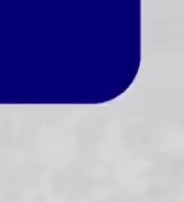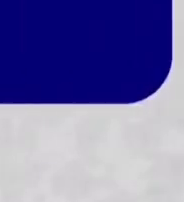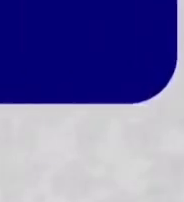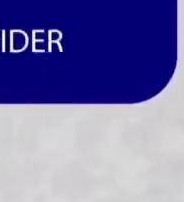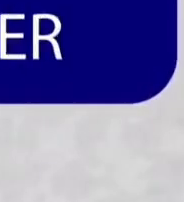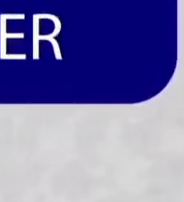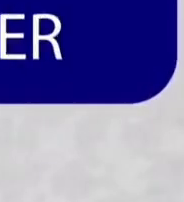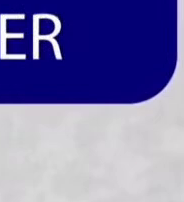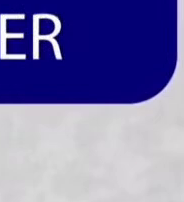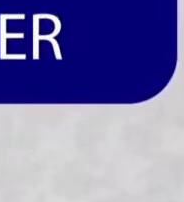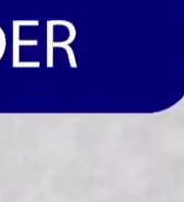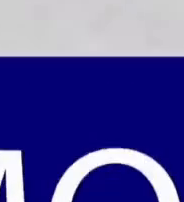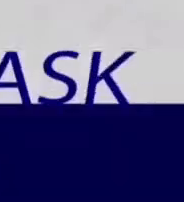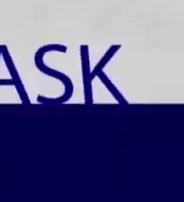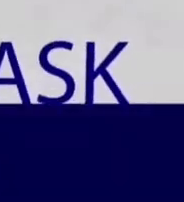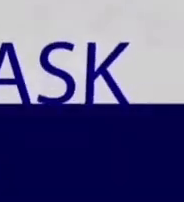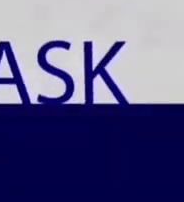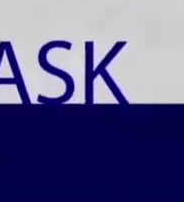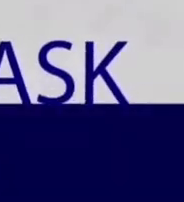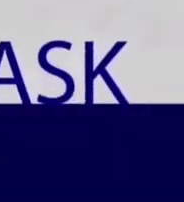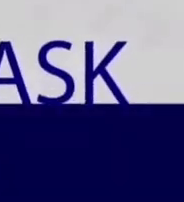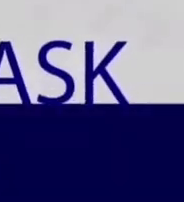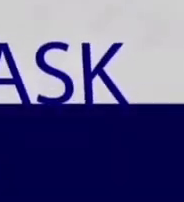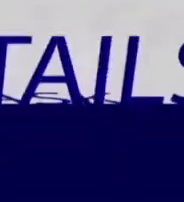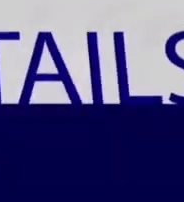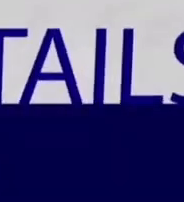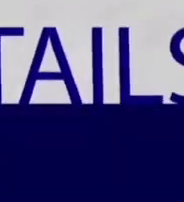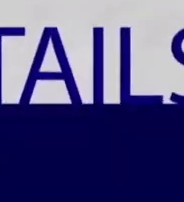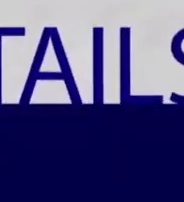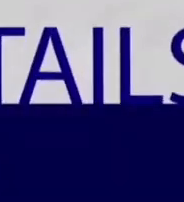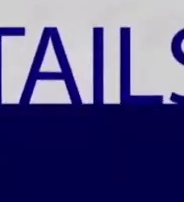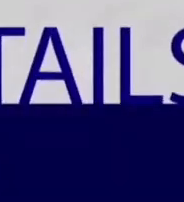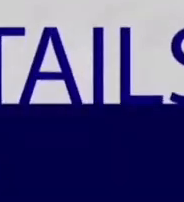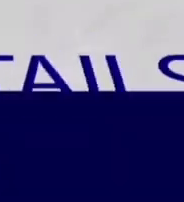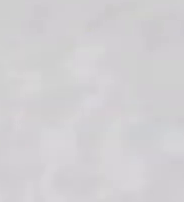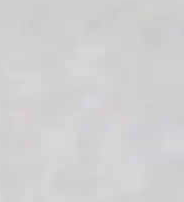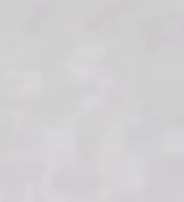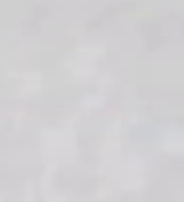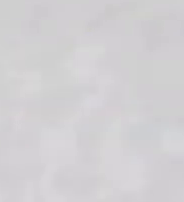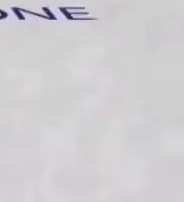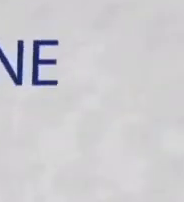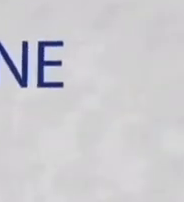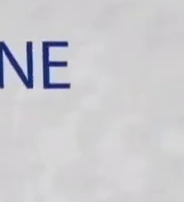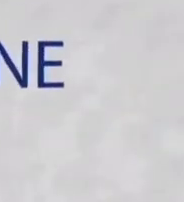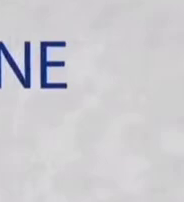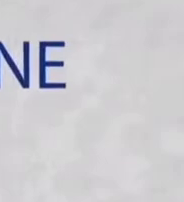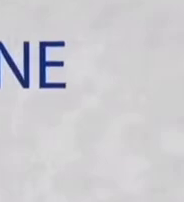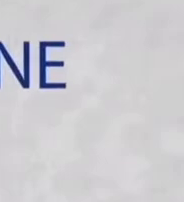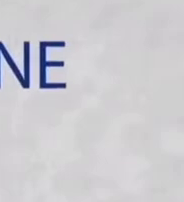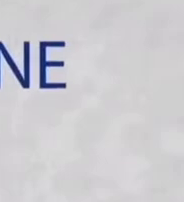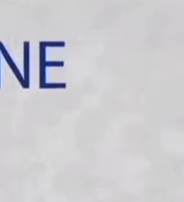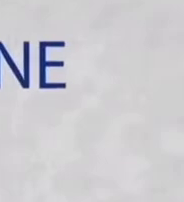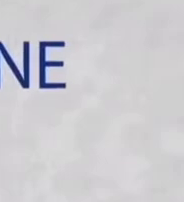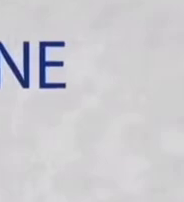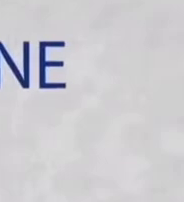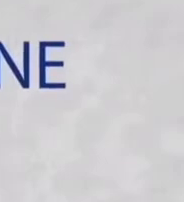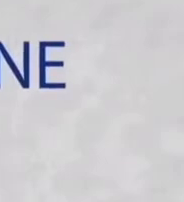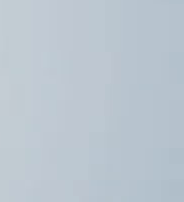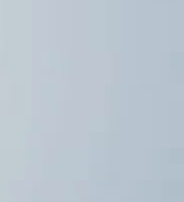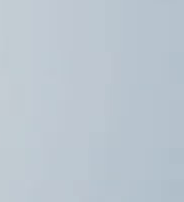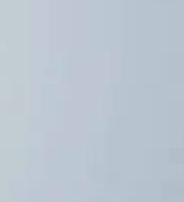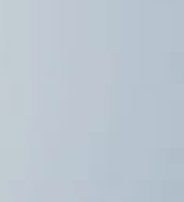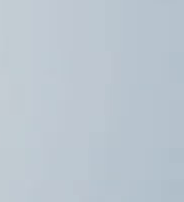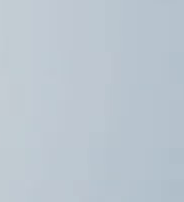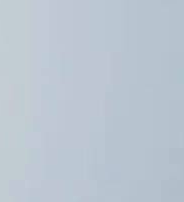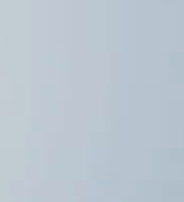caller. Your mobile service provider will never call or ask for your personal details. If in doubt, go to your nearest phone service